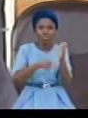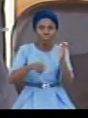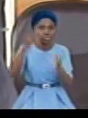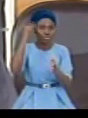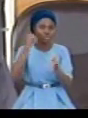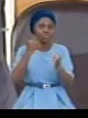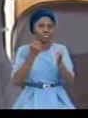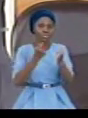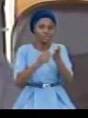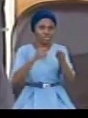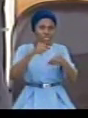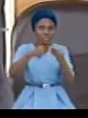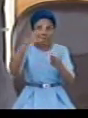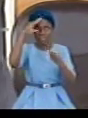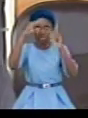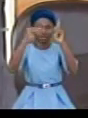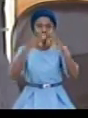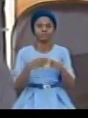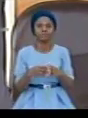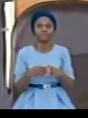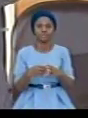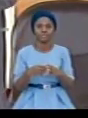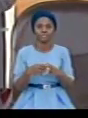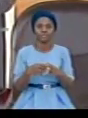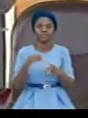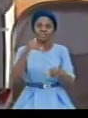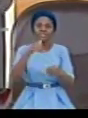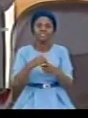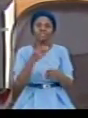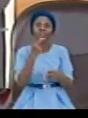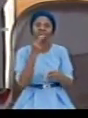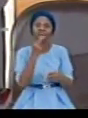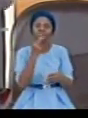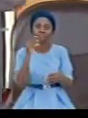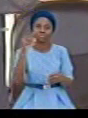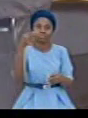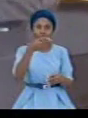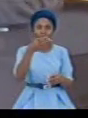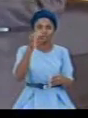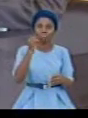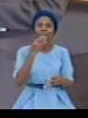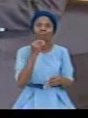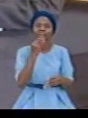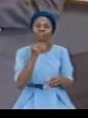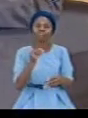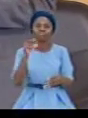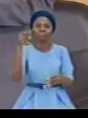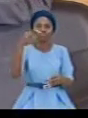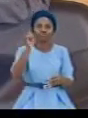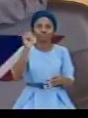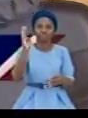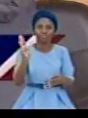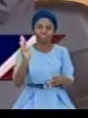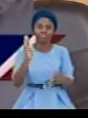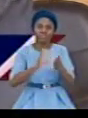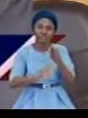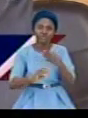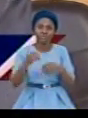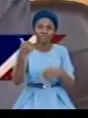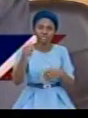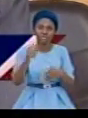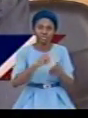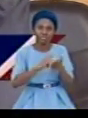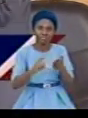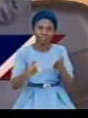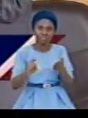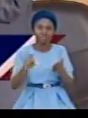chapter 10. Hebrews chapter 10. I'm reading from verse 7. In Hebrews chapter 10,